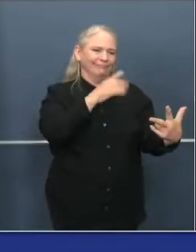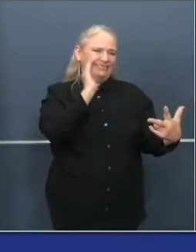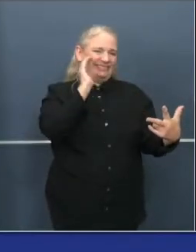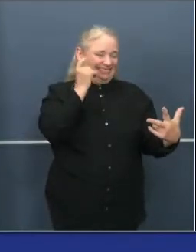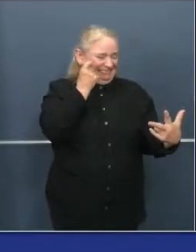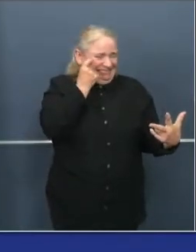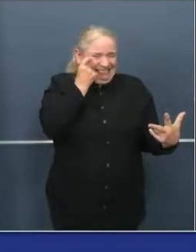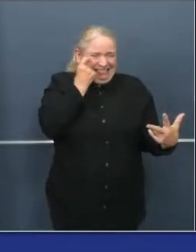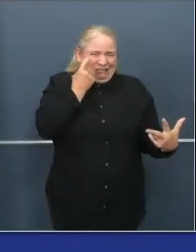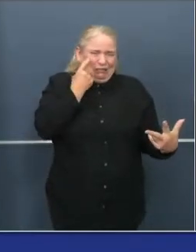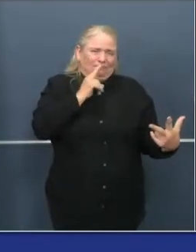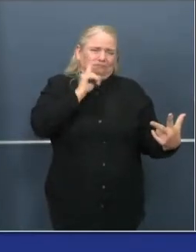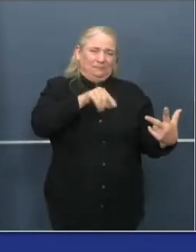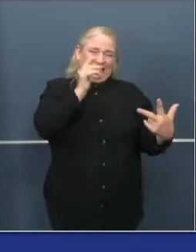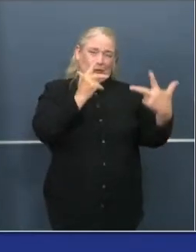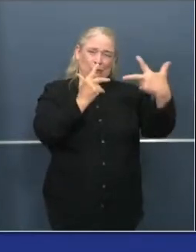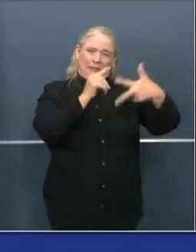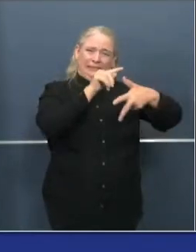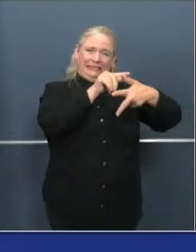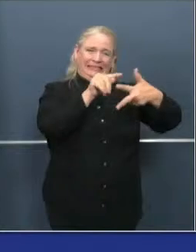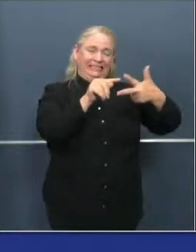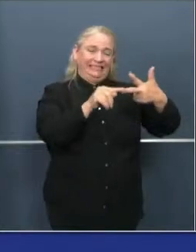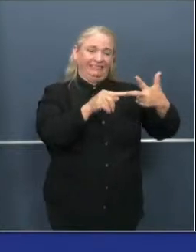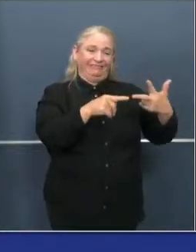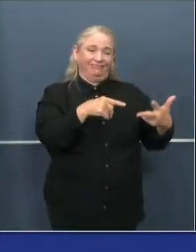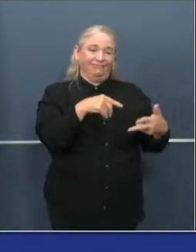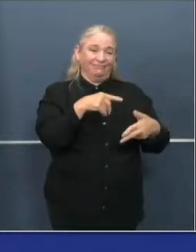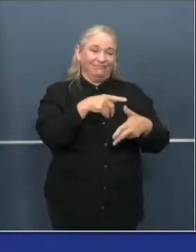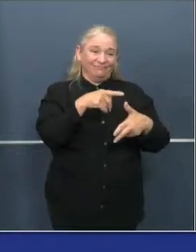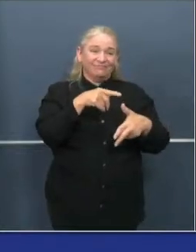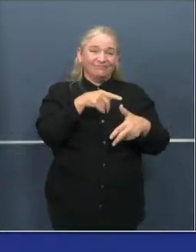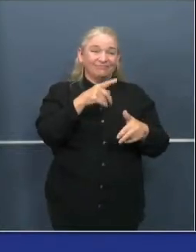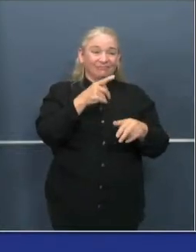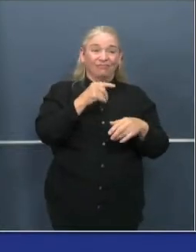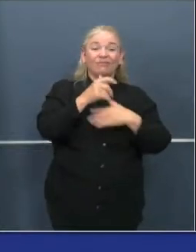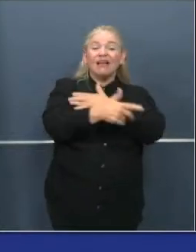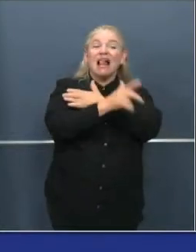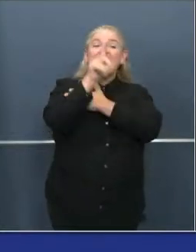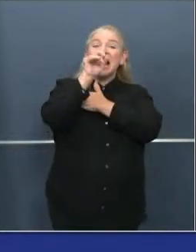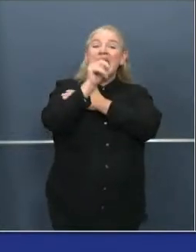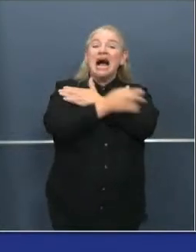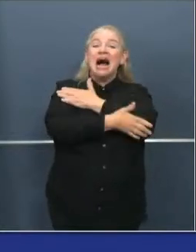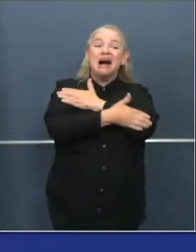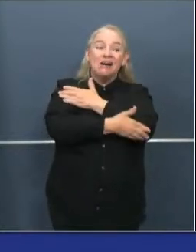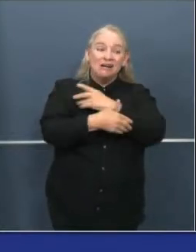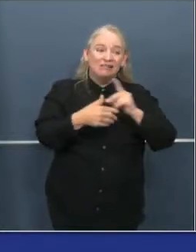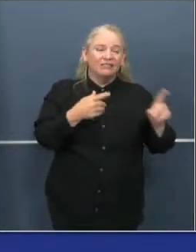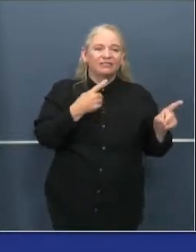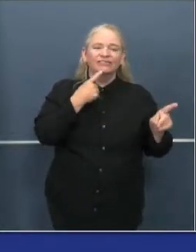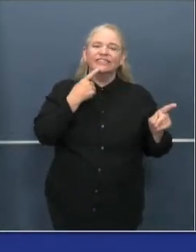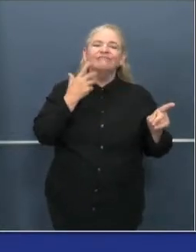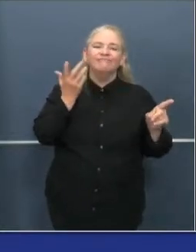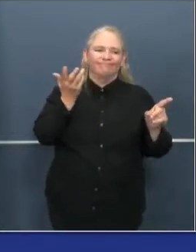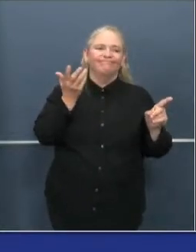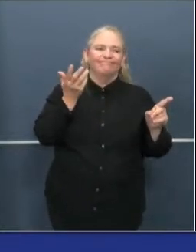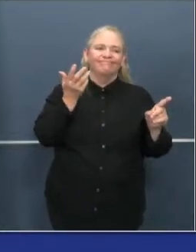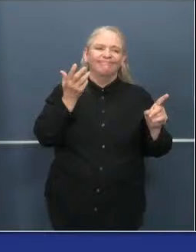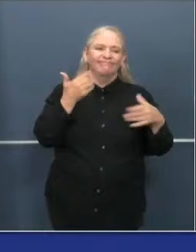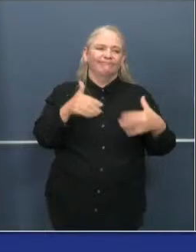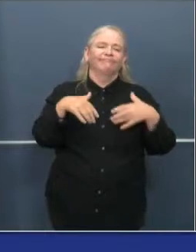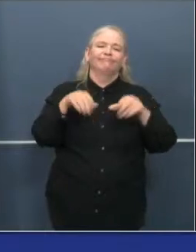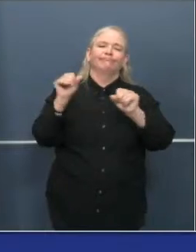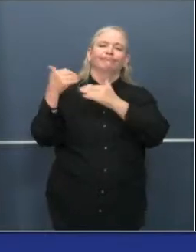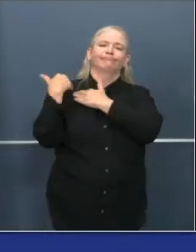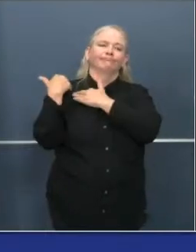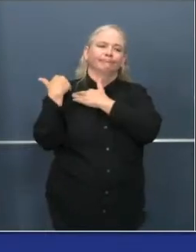not waiting action from Glenn. We want to thank the elected officials and the health officers and the city managers for